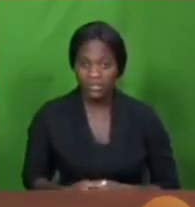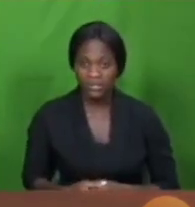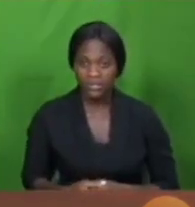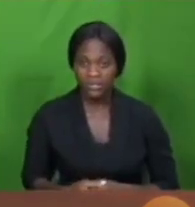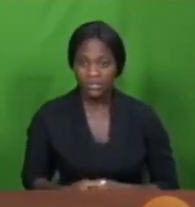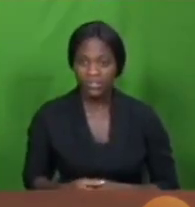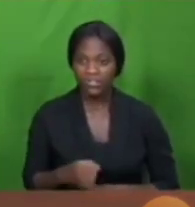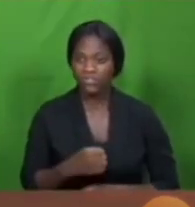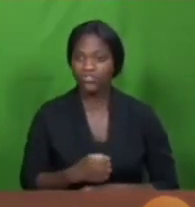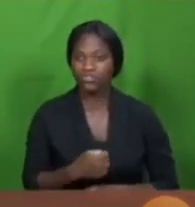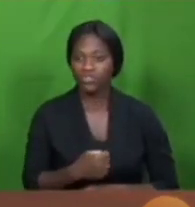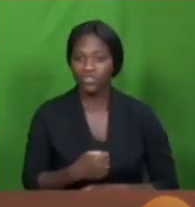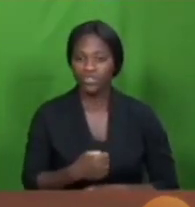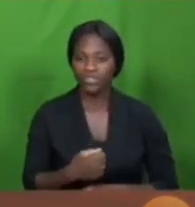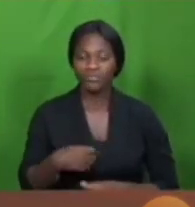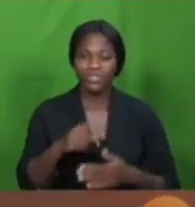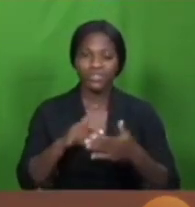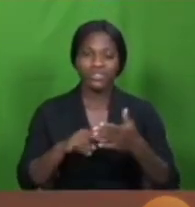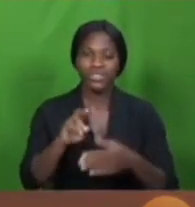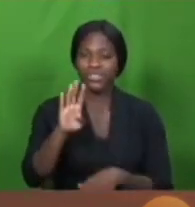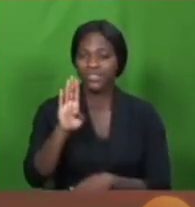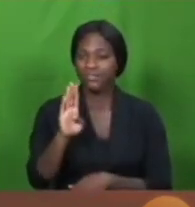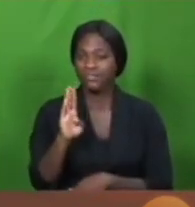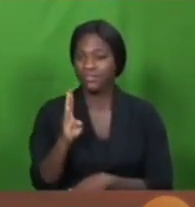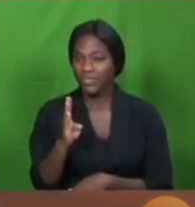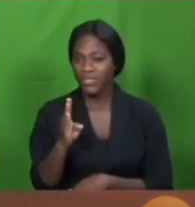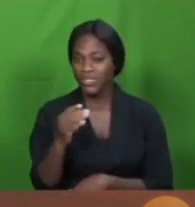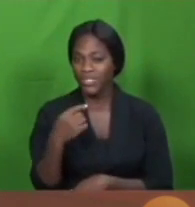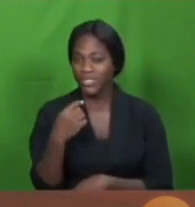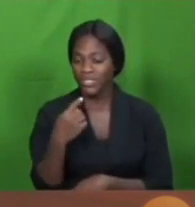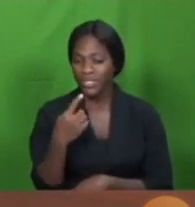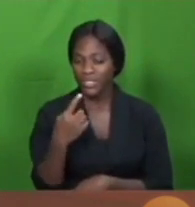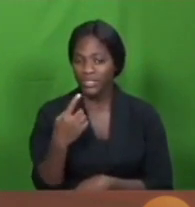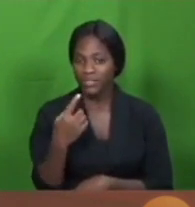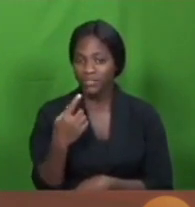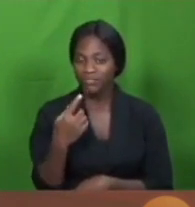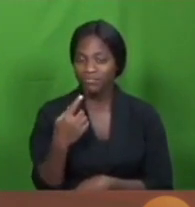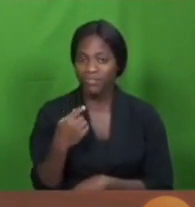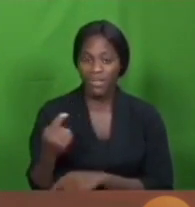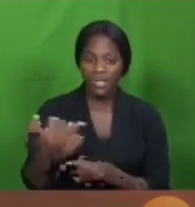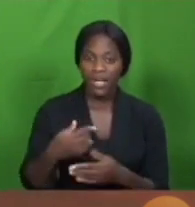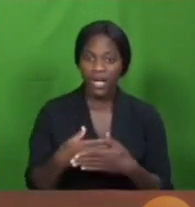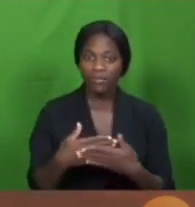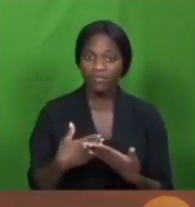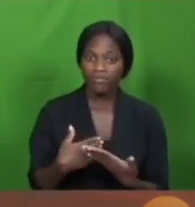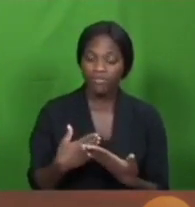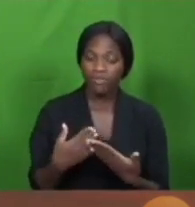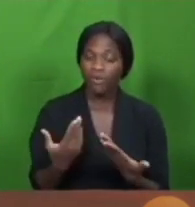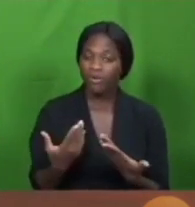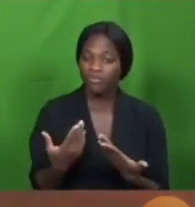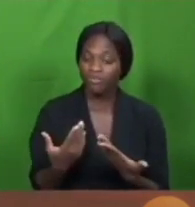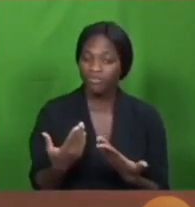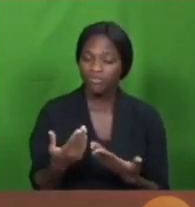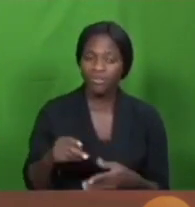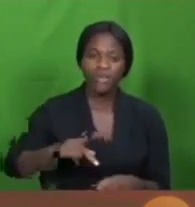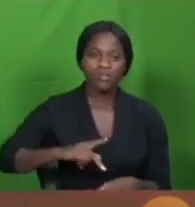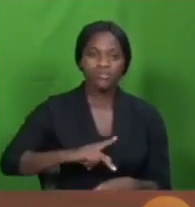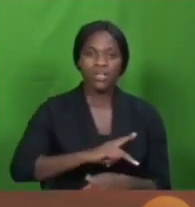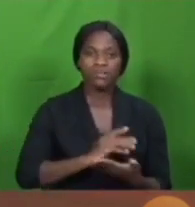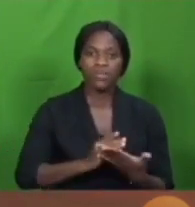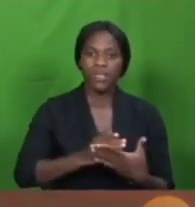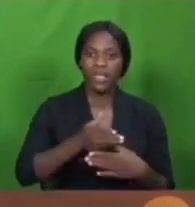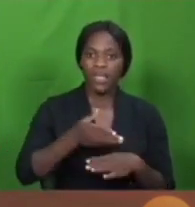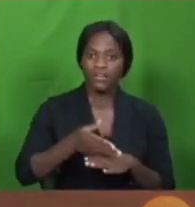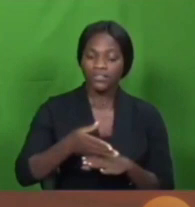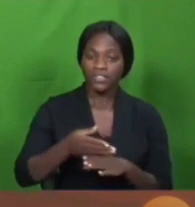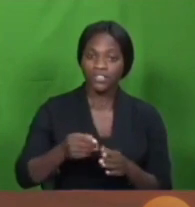sorry, I should have read the, it shall be laid before Parliament, be published in the Gazette on the day it